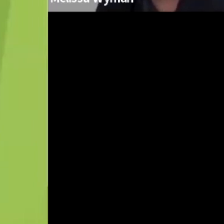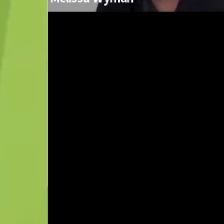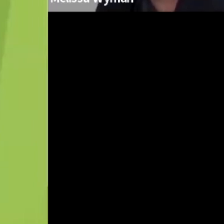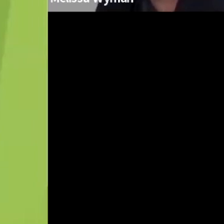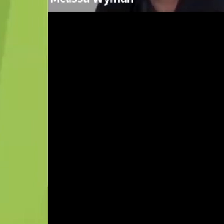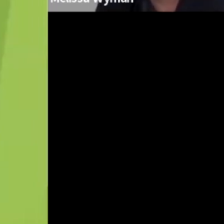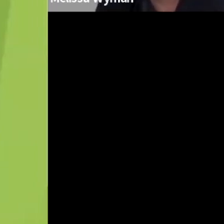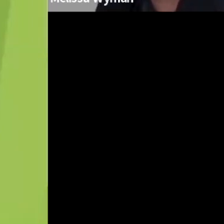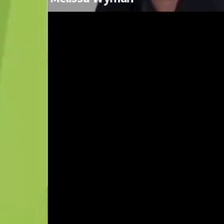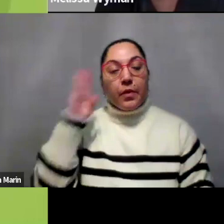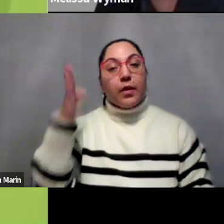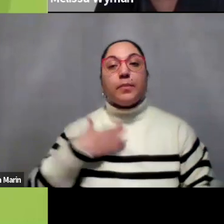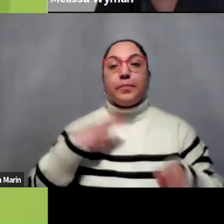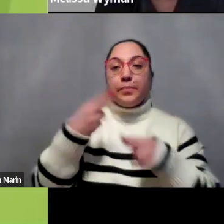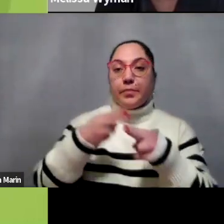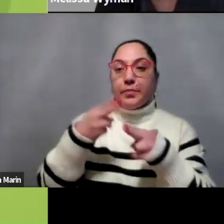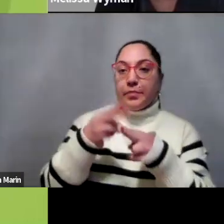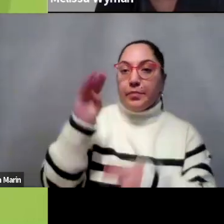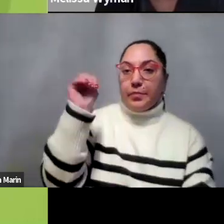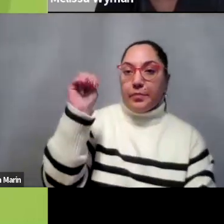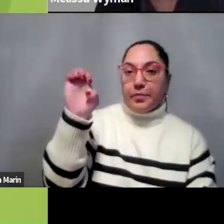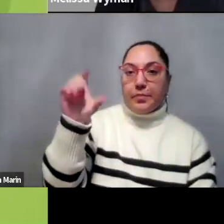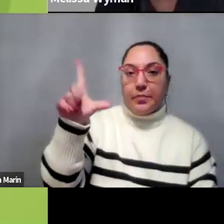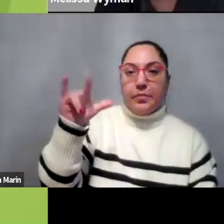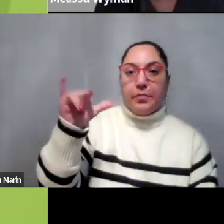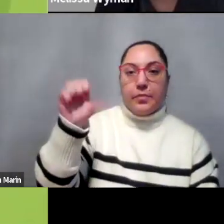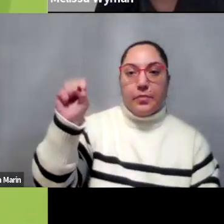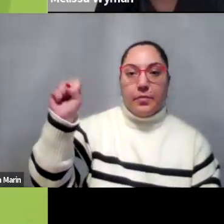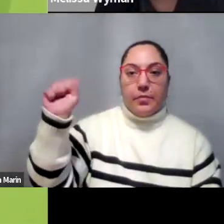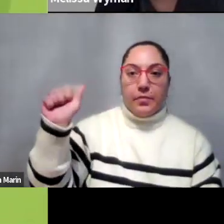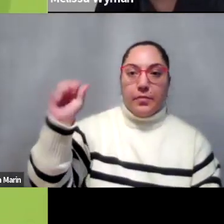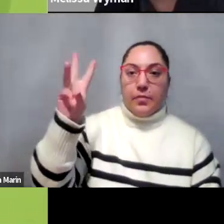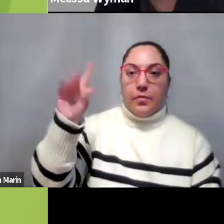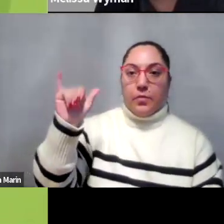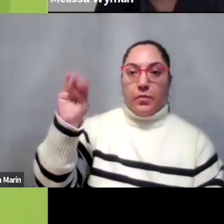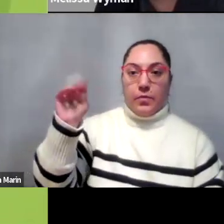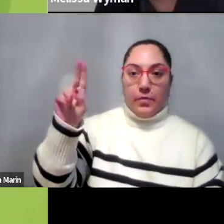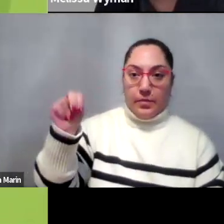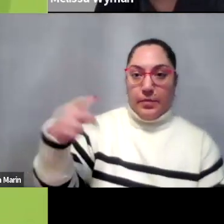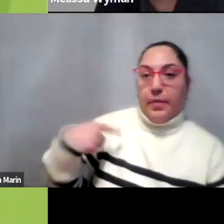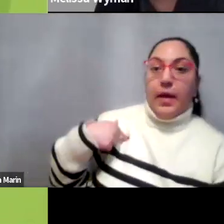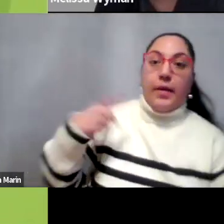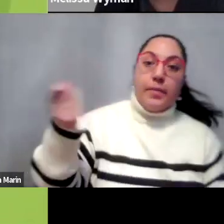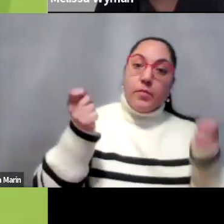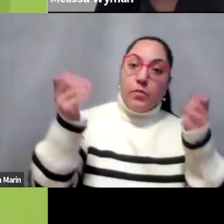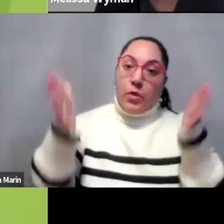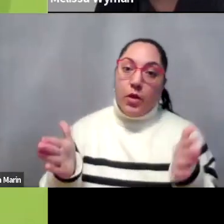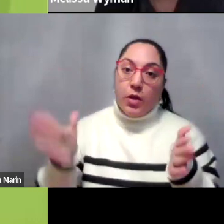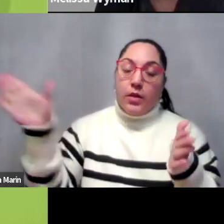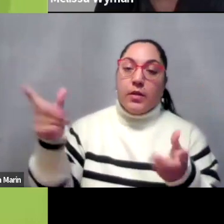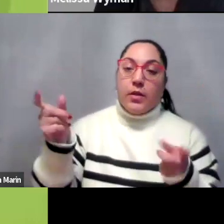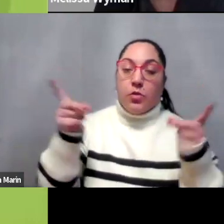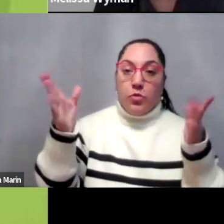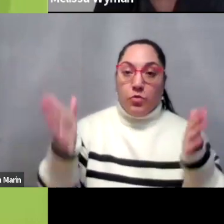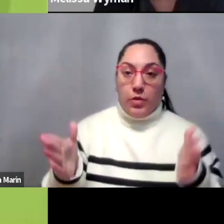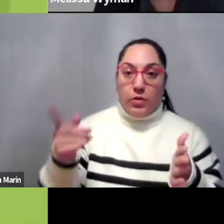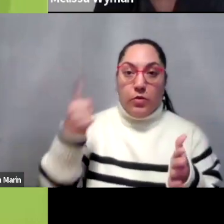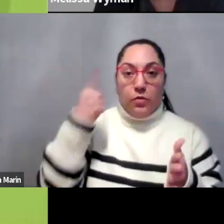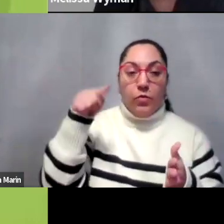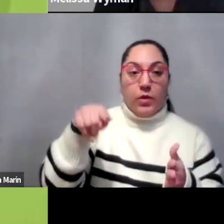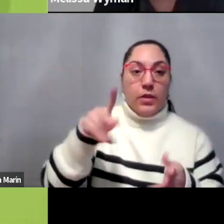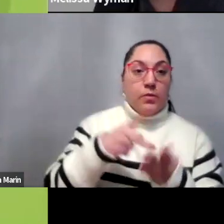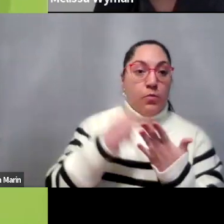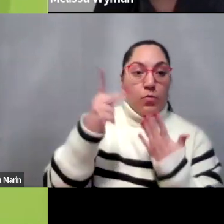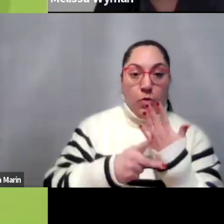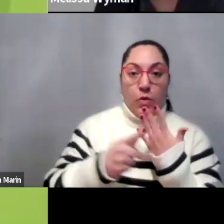is Melissa Wyman, and I am PCR's Respite Care and Community Engagement Director. I will be